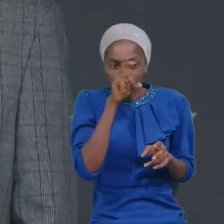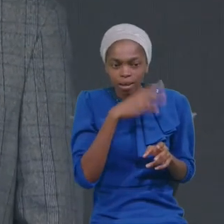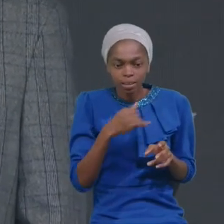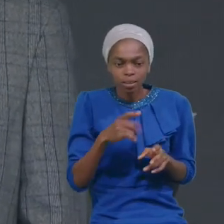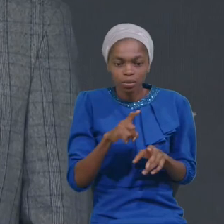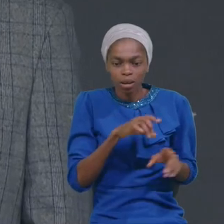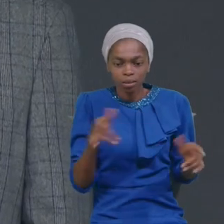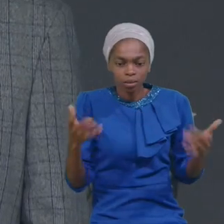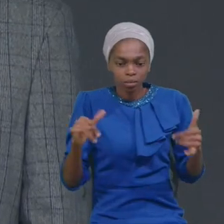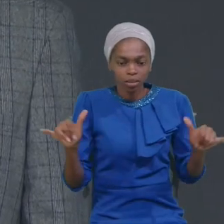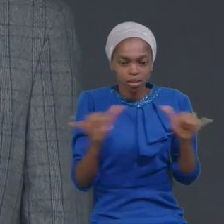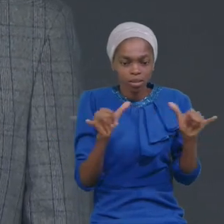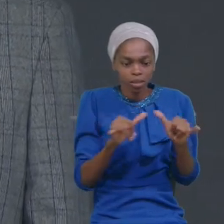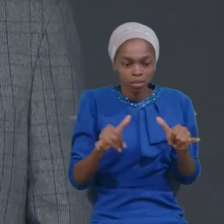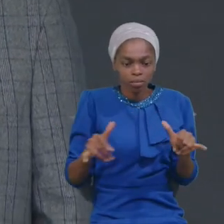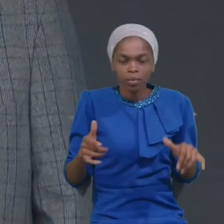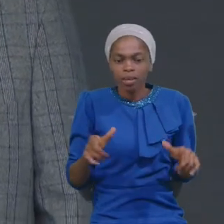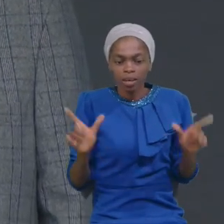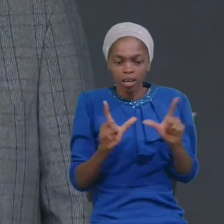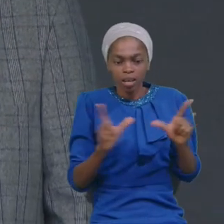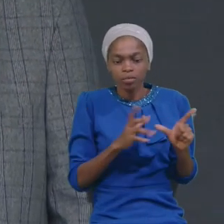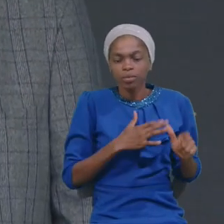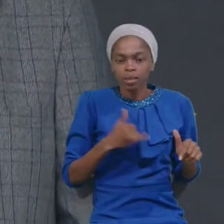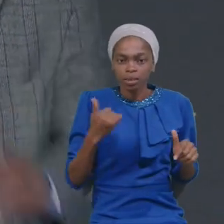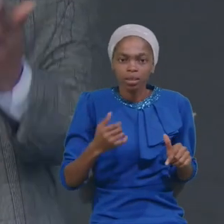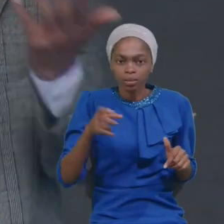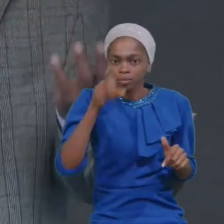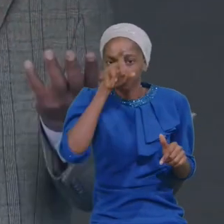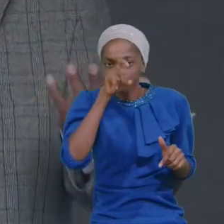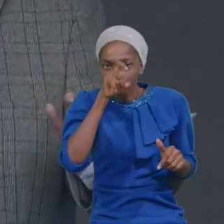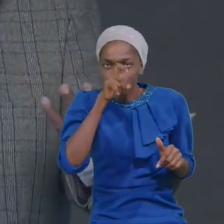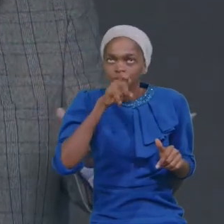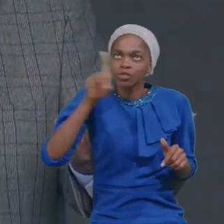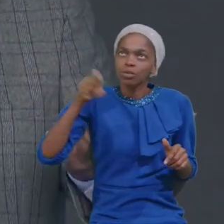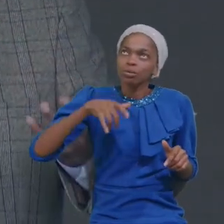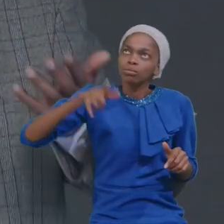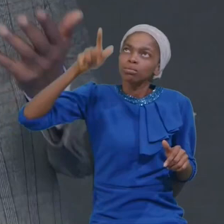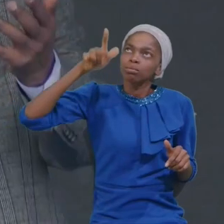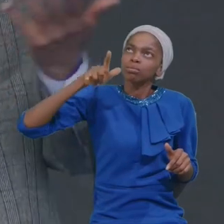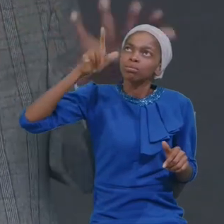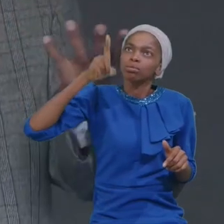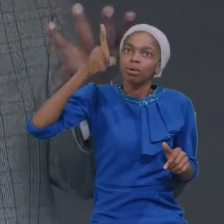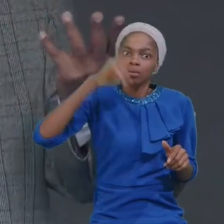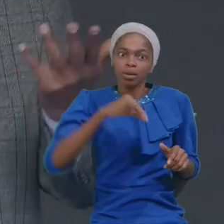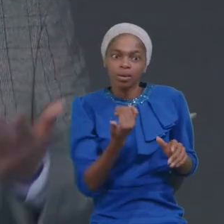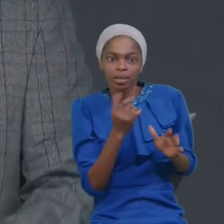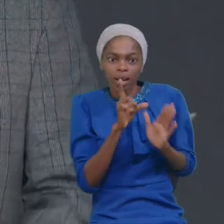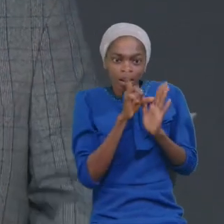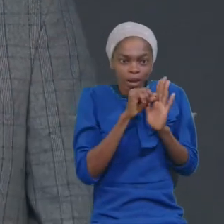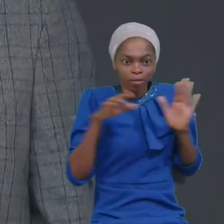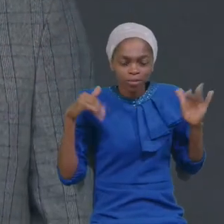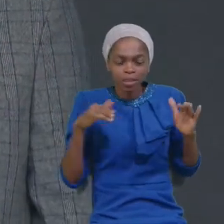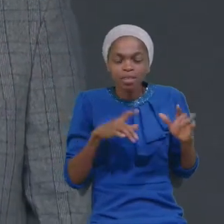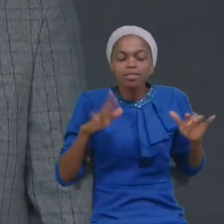they never match the height of that eagle. And the Lord says, he renews your youth